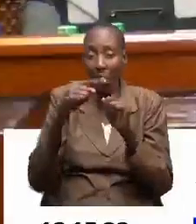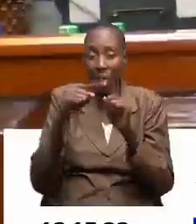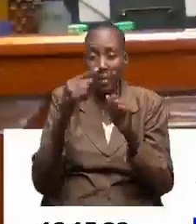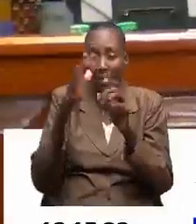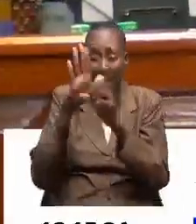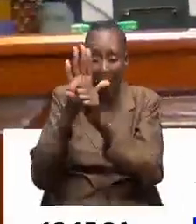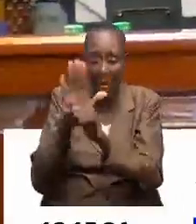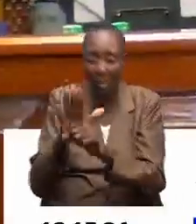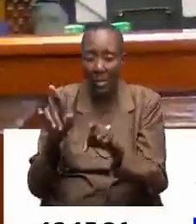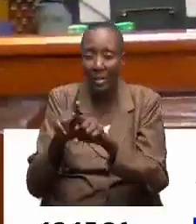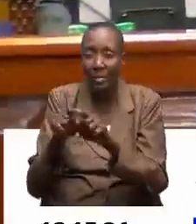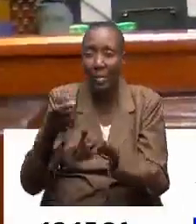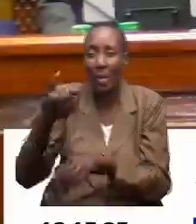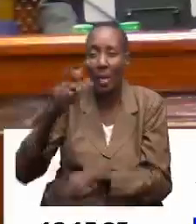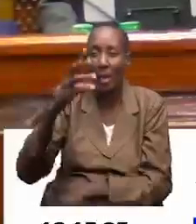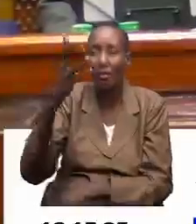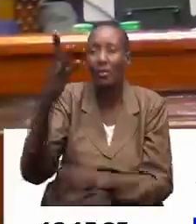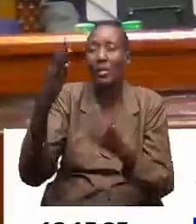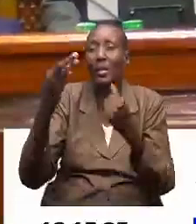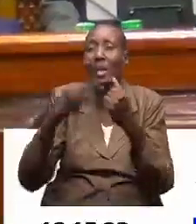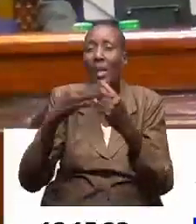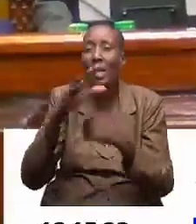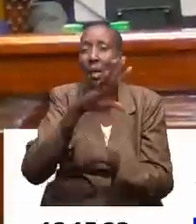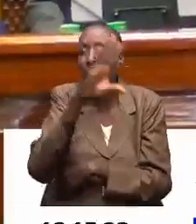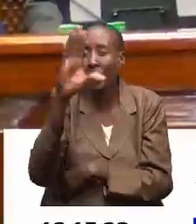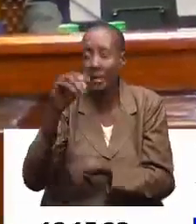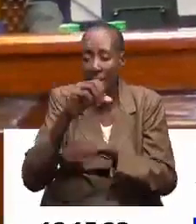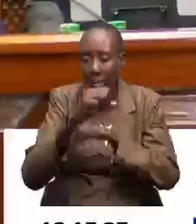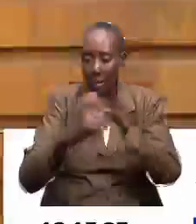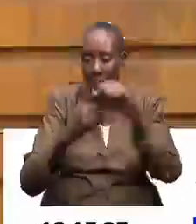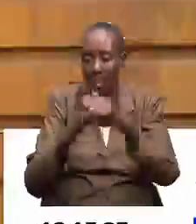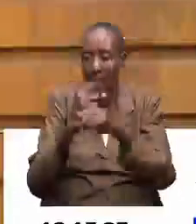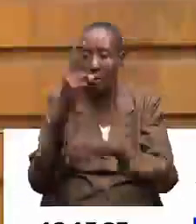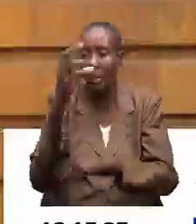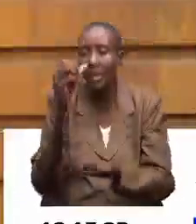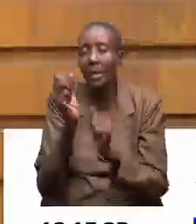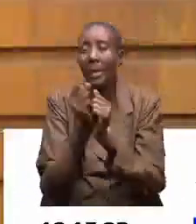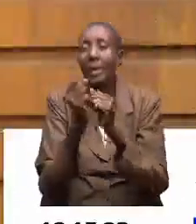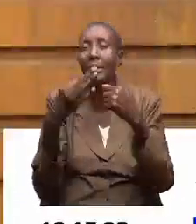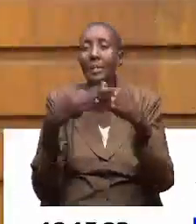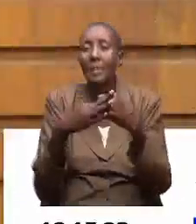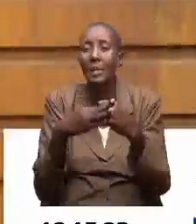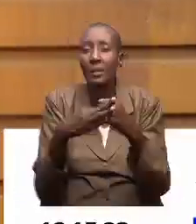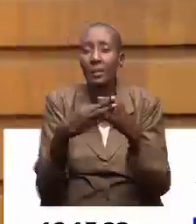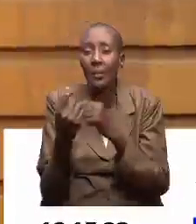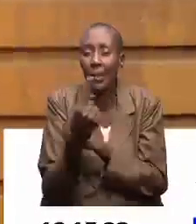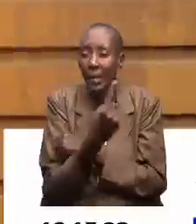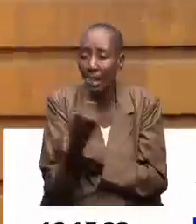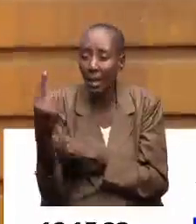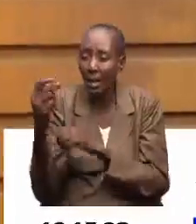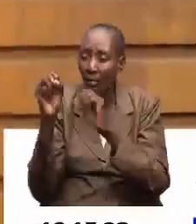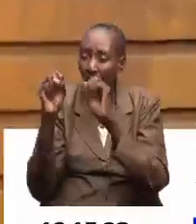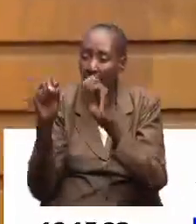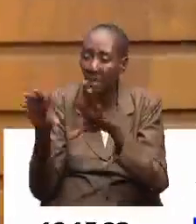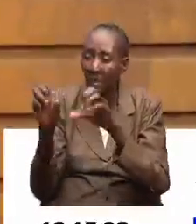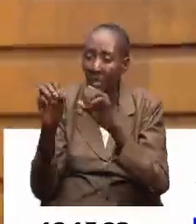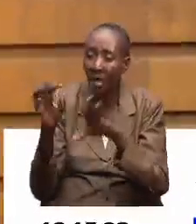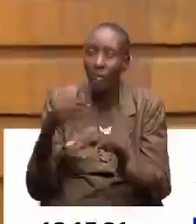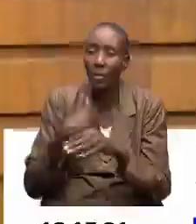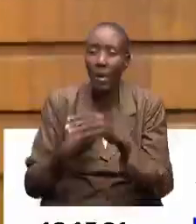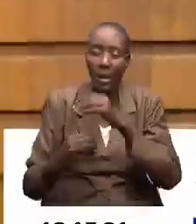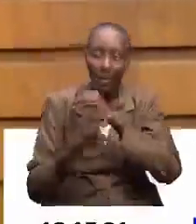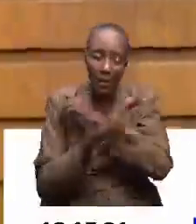yameongezeka kwa asilimia 48 katika mwaka 2019. In every slum we have in this